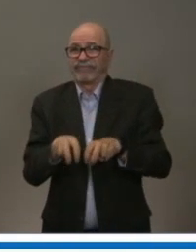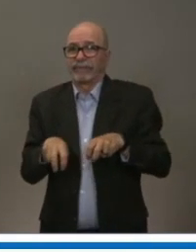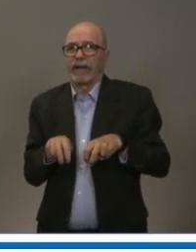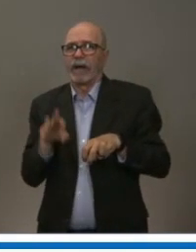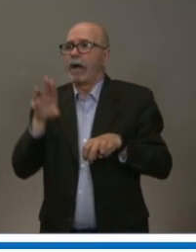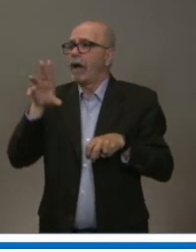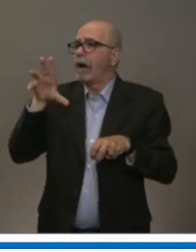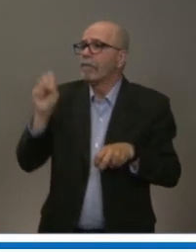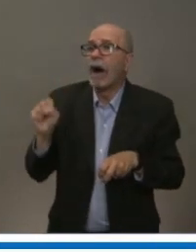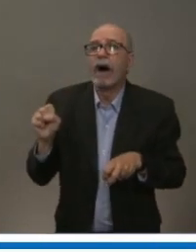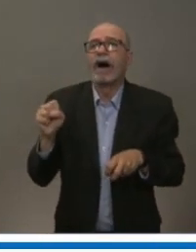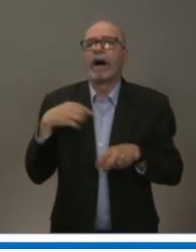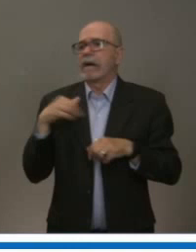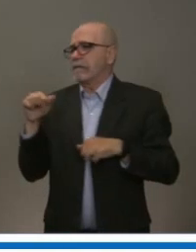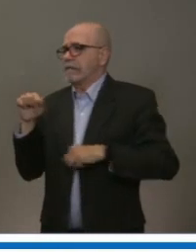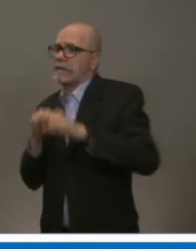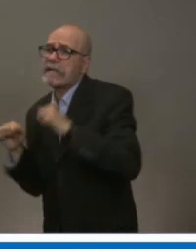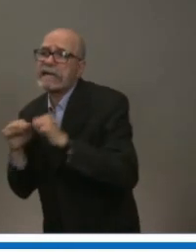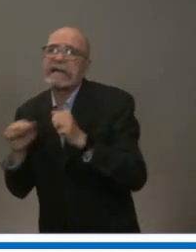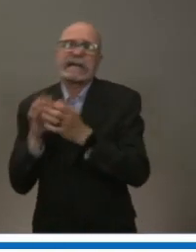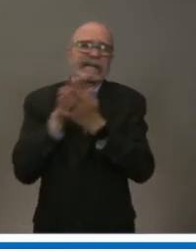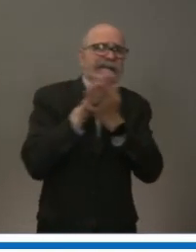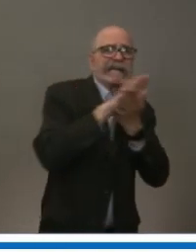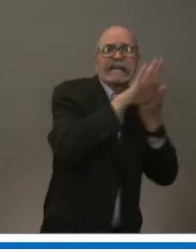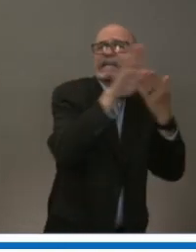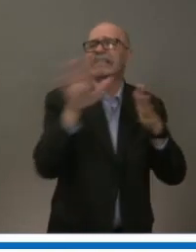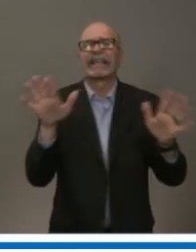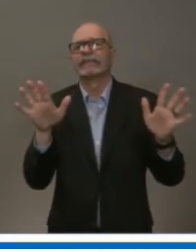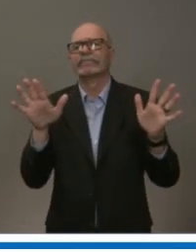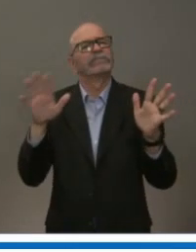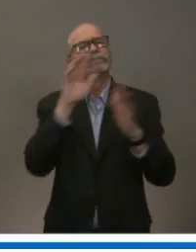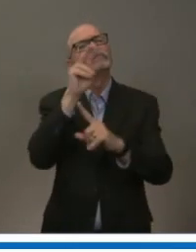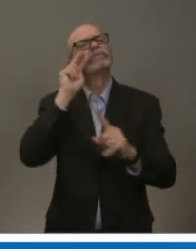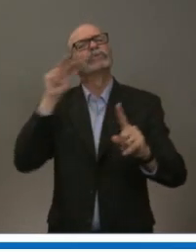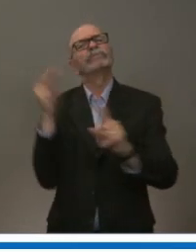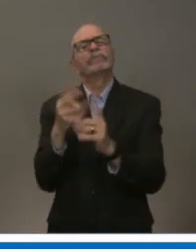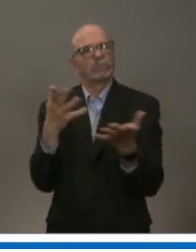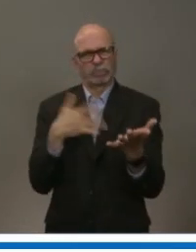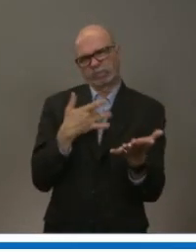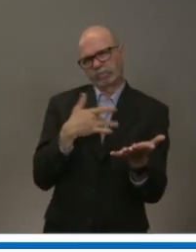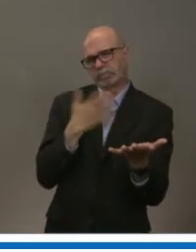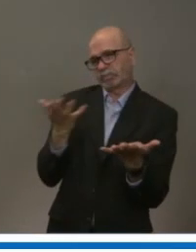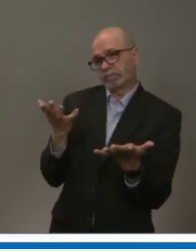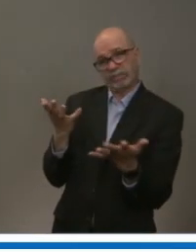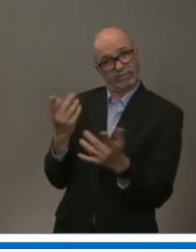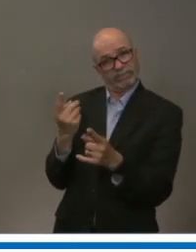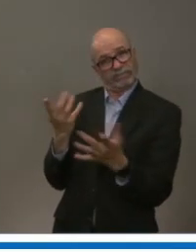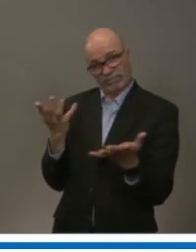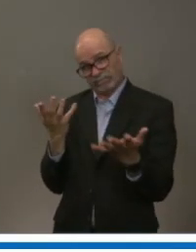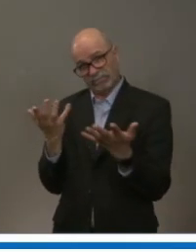concerns? Are you guys looking to implement any other safety measures as we keep hearing issues about